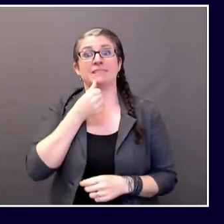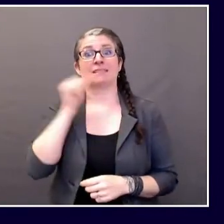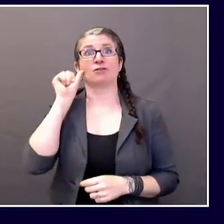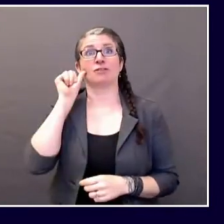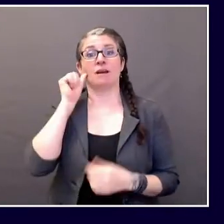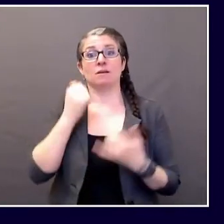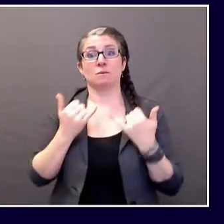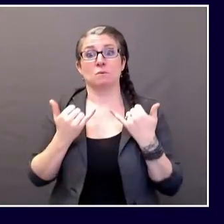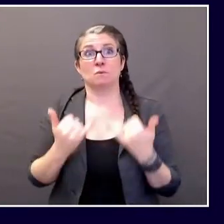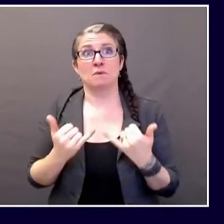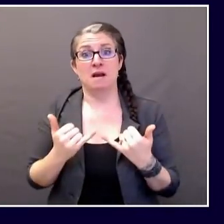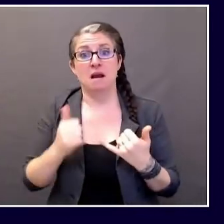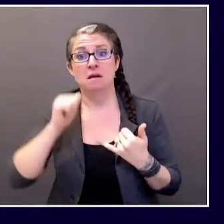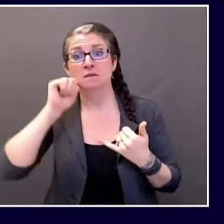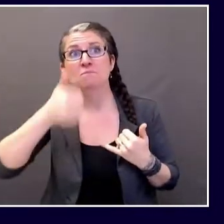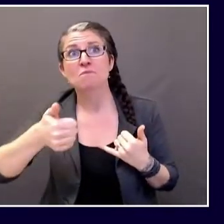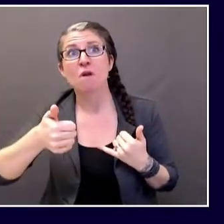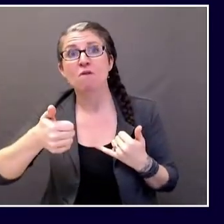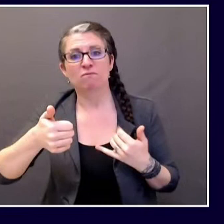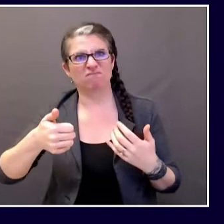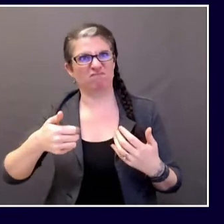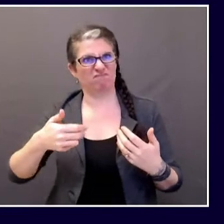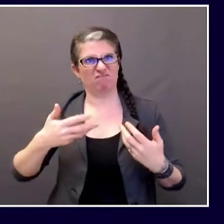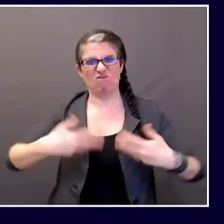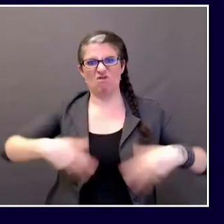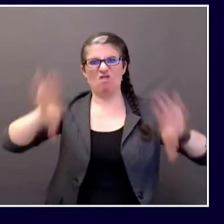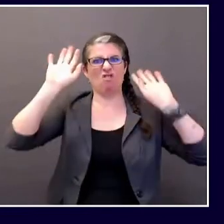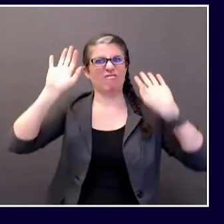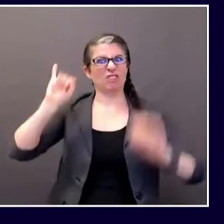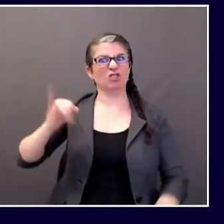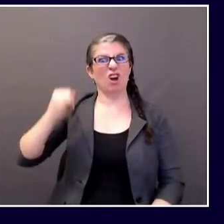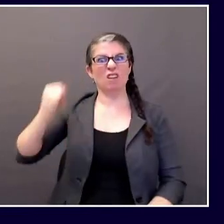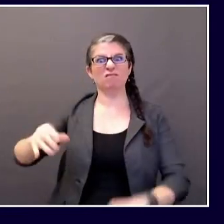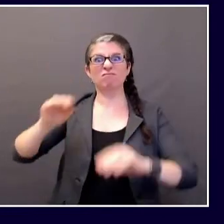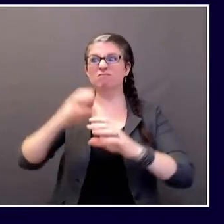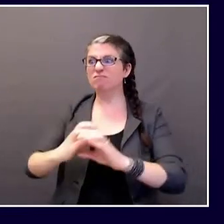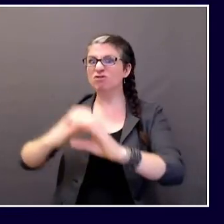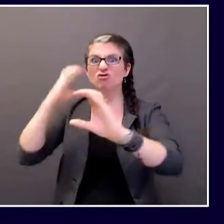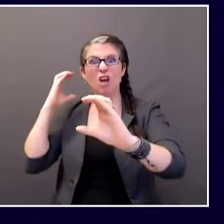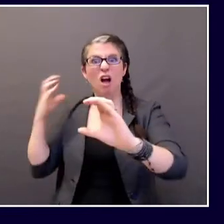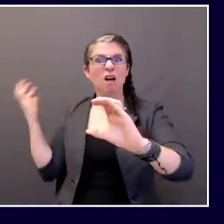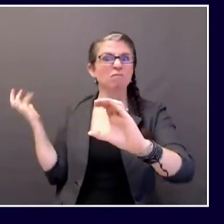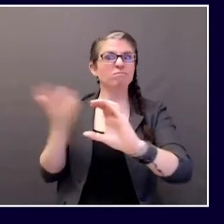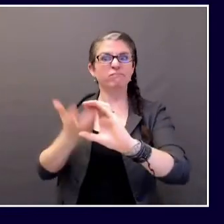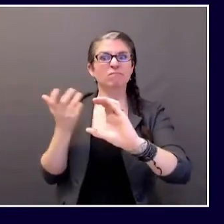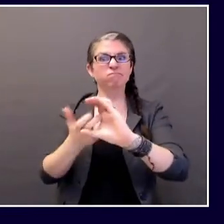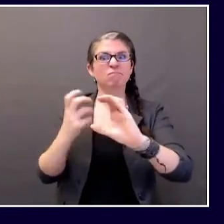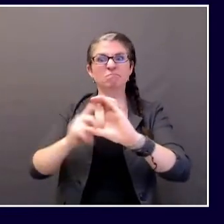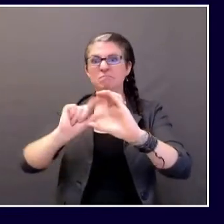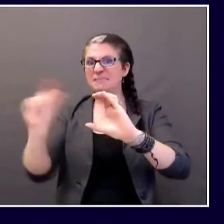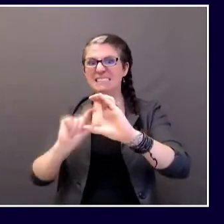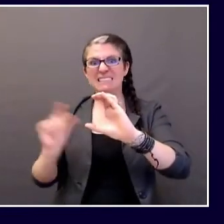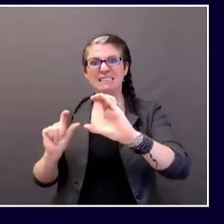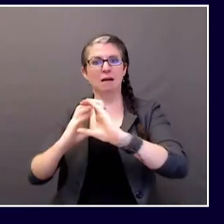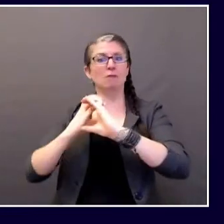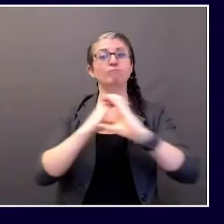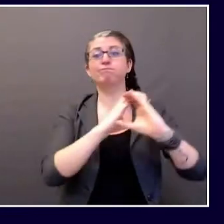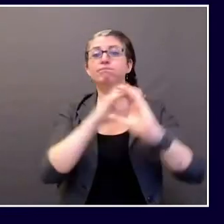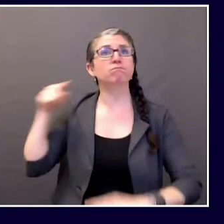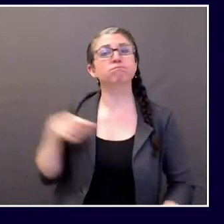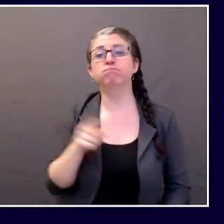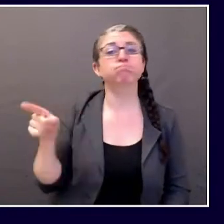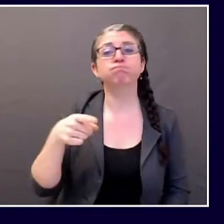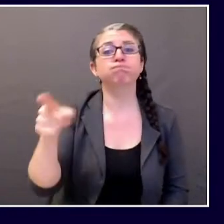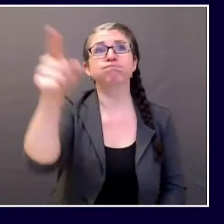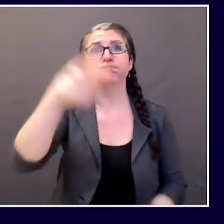As a result, providers across all 50 states as well as Maine will start administering it yesterday, today, and